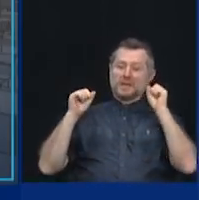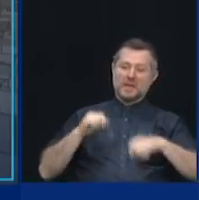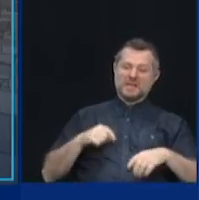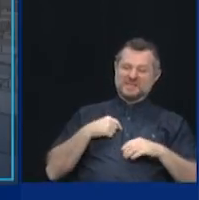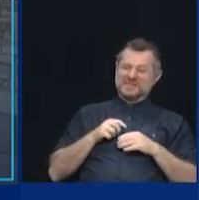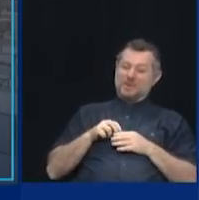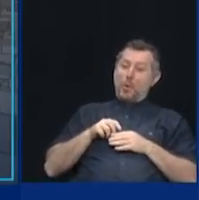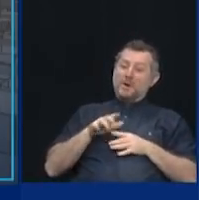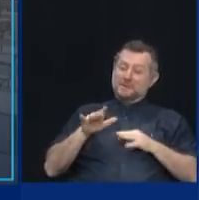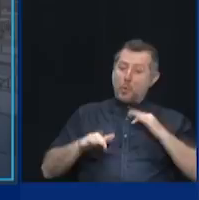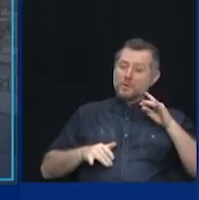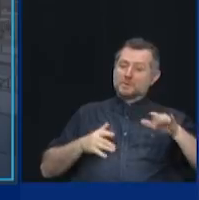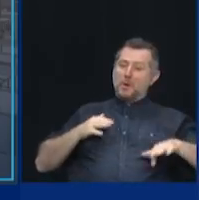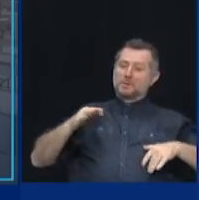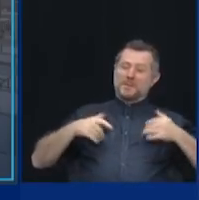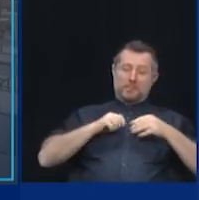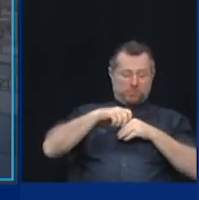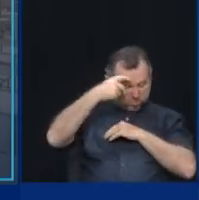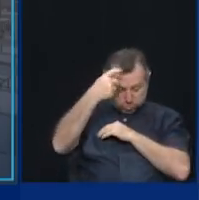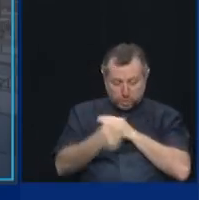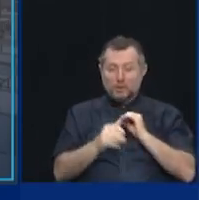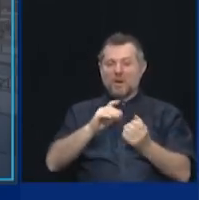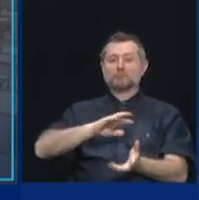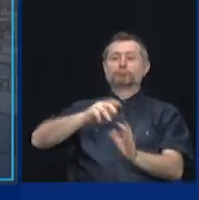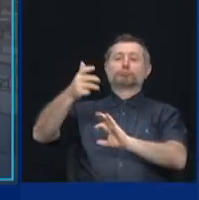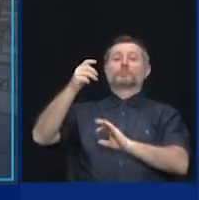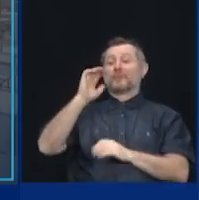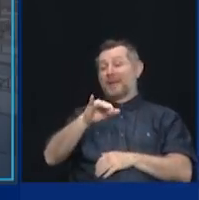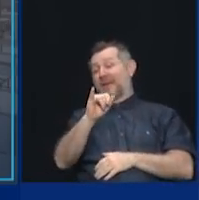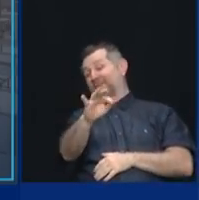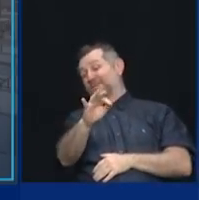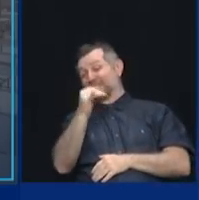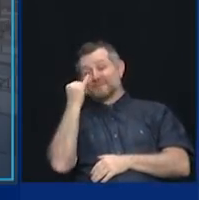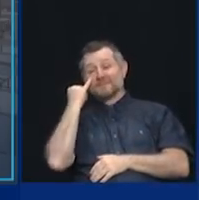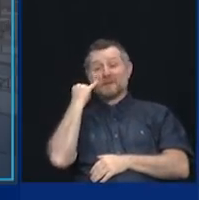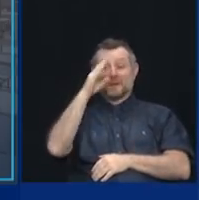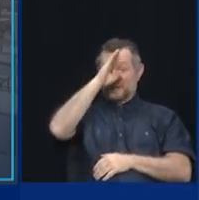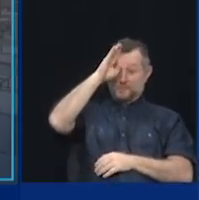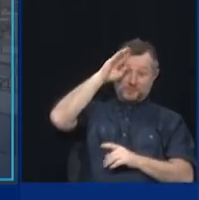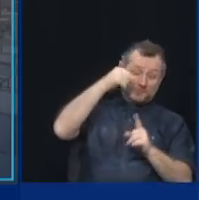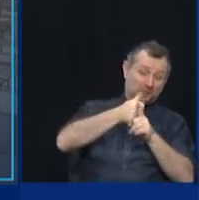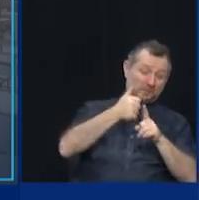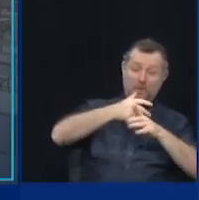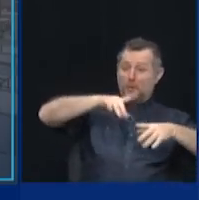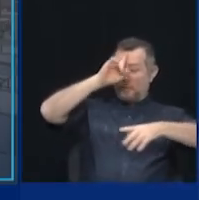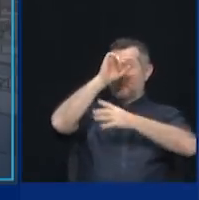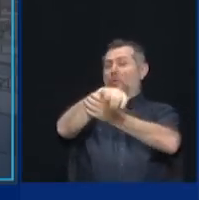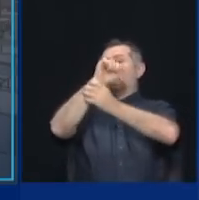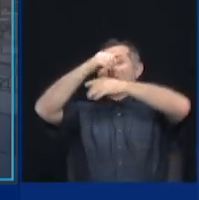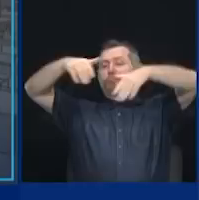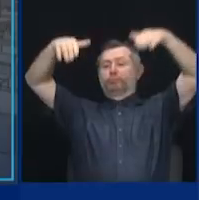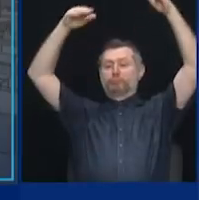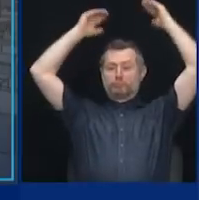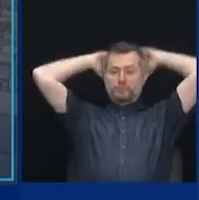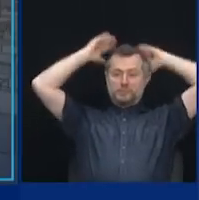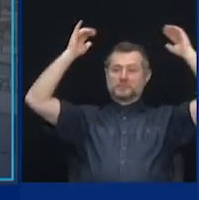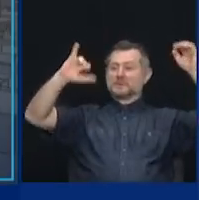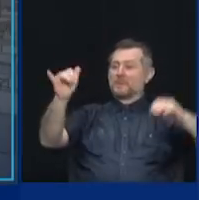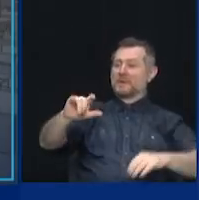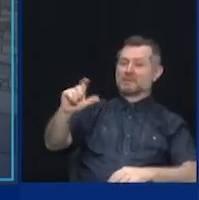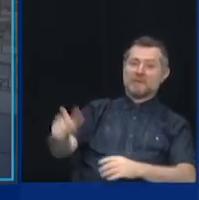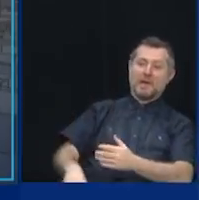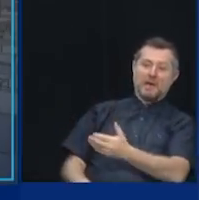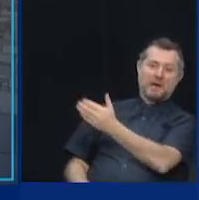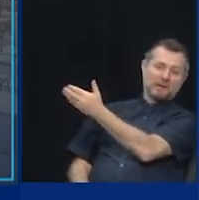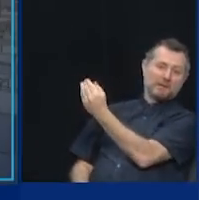chaos. That hospital system becomes overwhelmed, like Italy, by the way, at the time. And